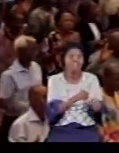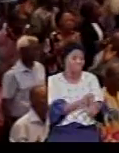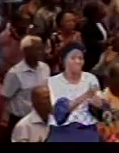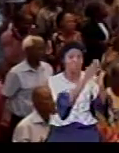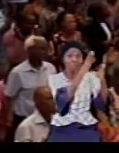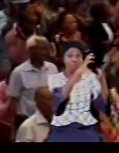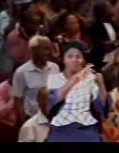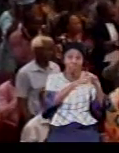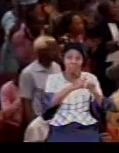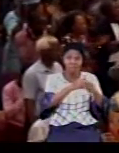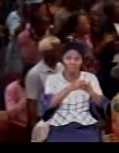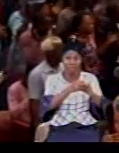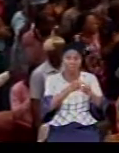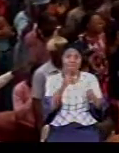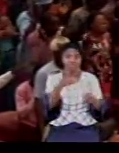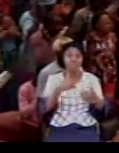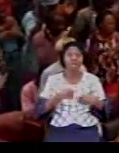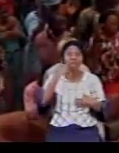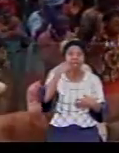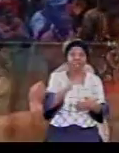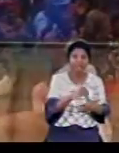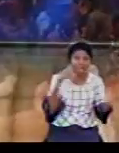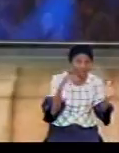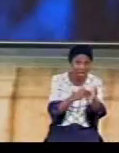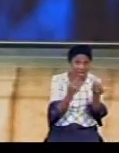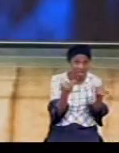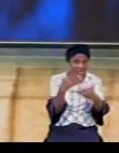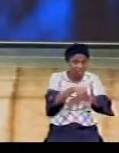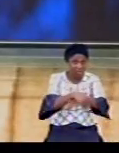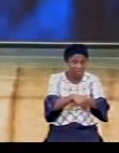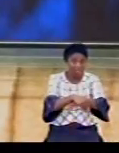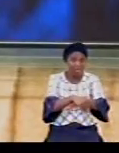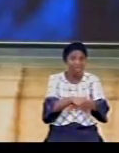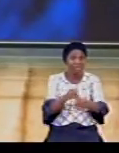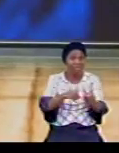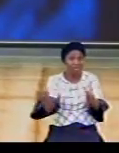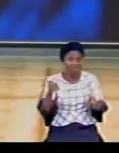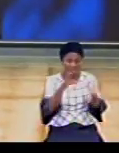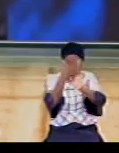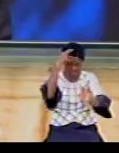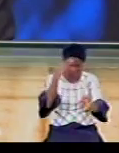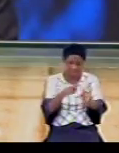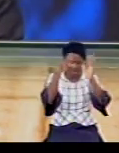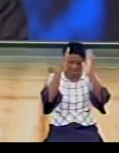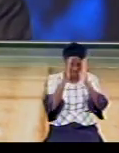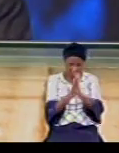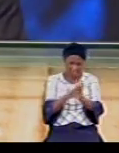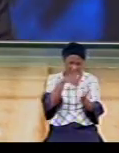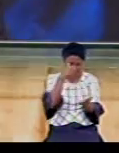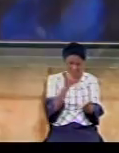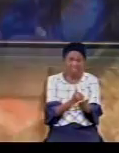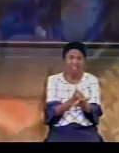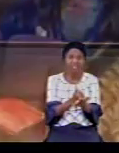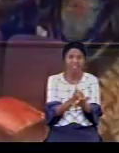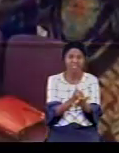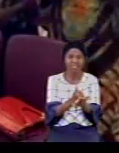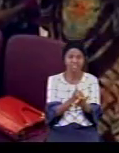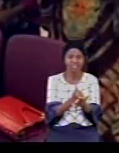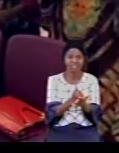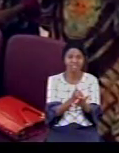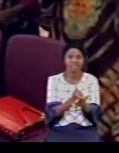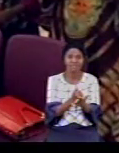are spoken against tonight is moved away in Jesus' name.